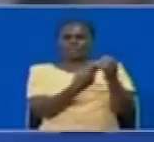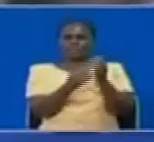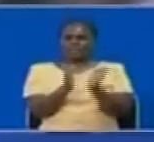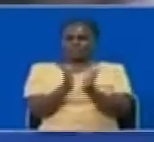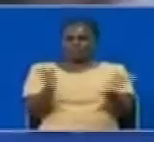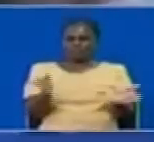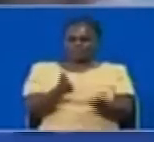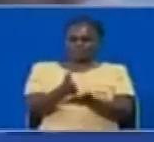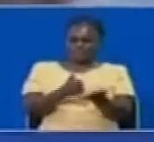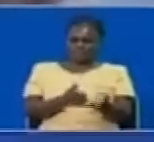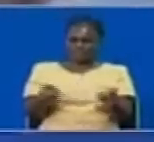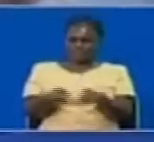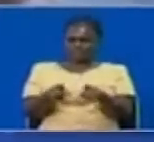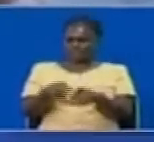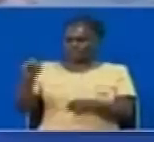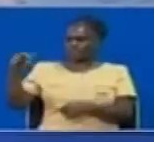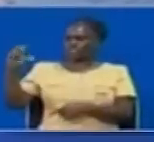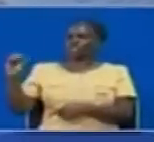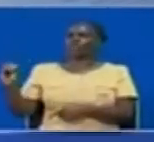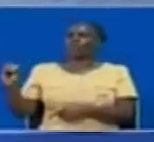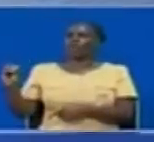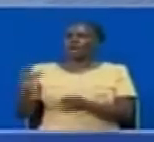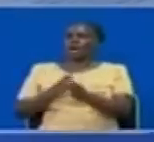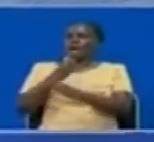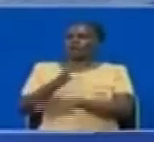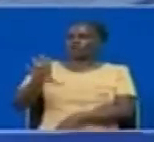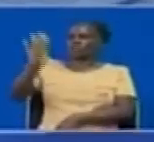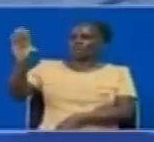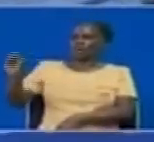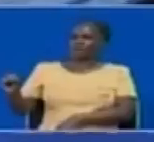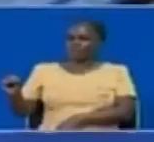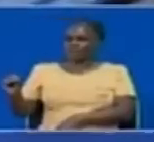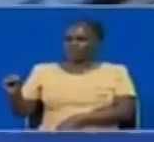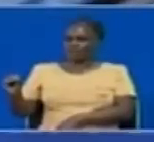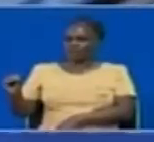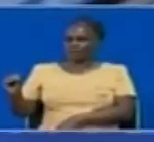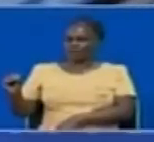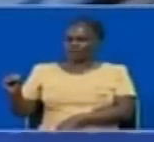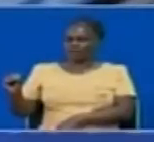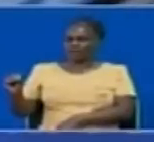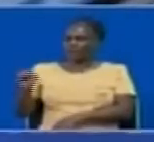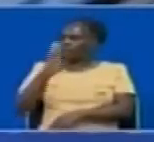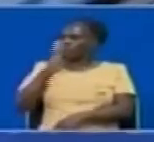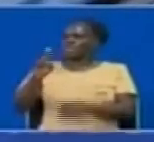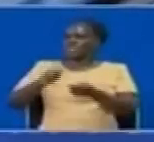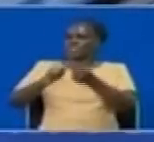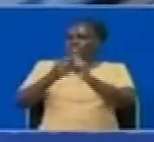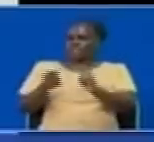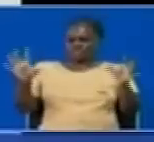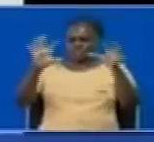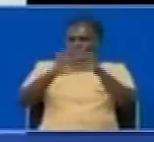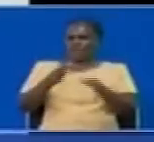and non-governmental organizations from across Africa under the rallying call, Be the Change, Unite for a Better